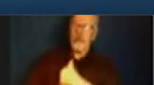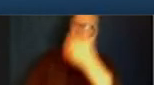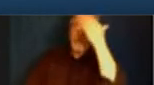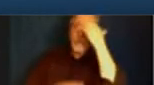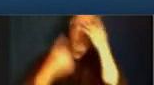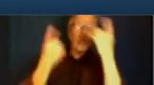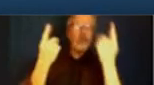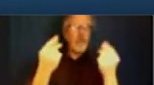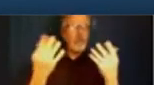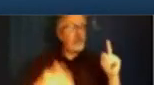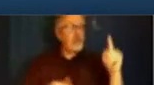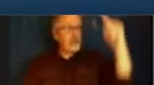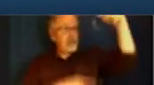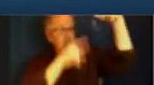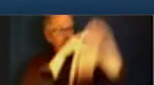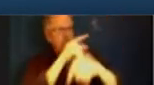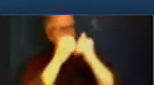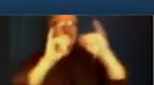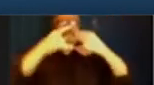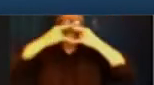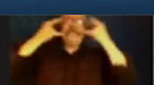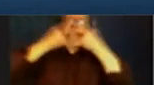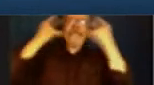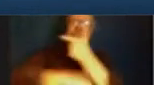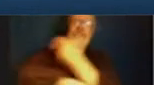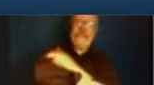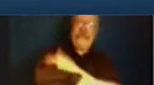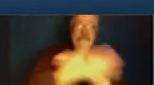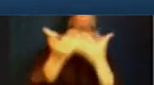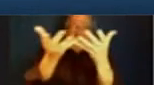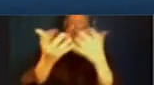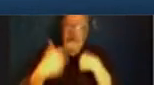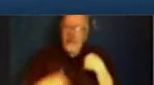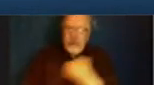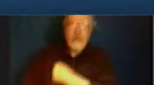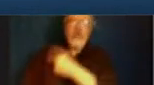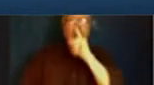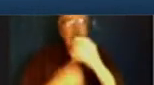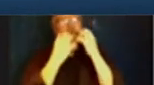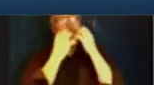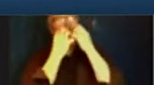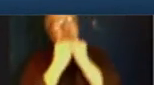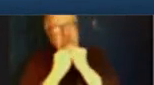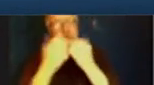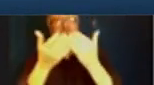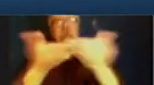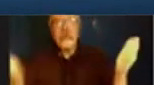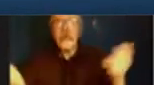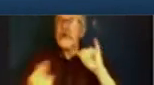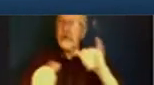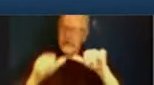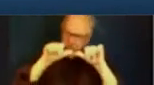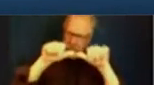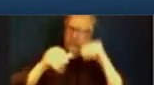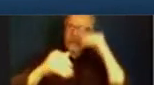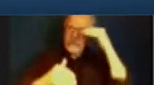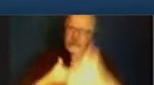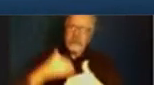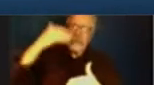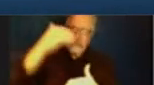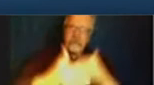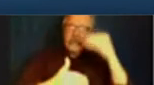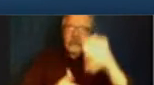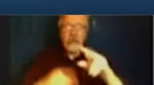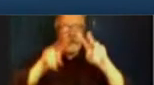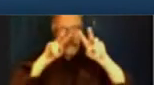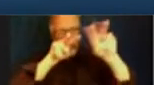ourselves and our loved ones and continue this effort. And I'm looking forward to working with everyone to do that. And I'm glad we're going to be able to